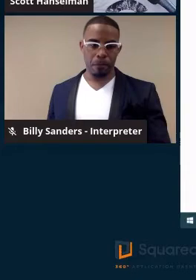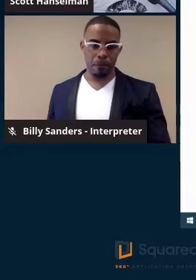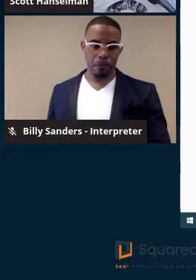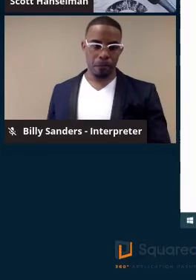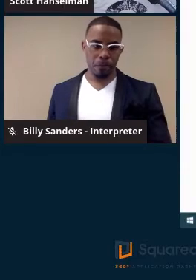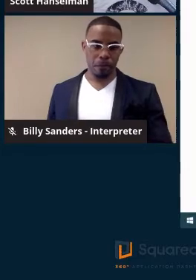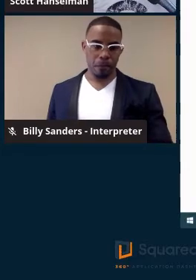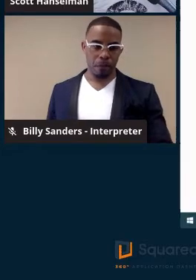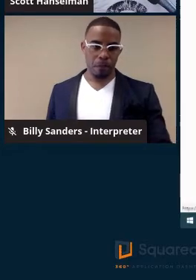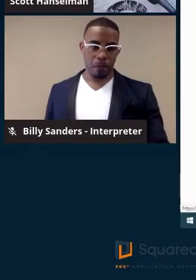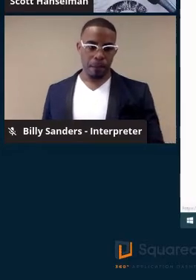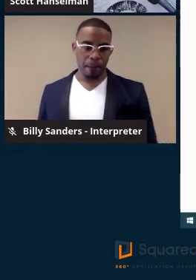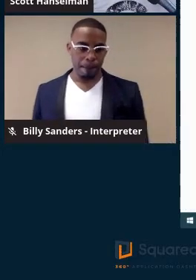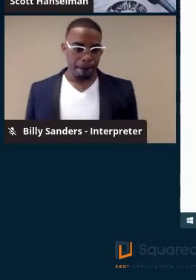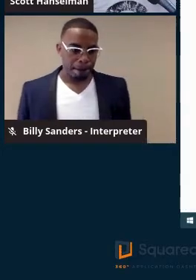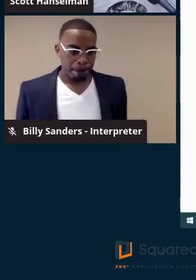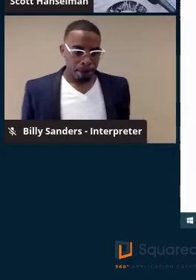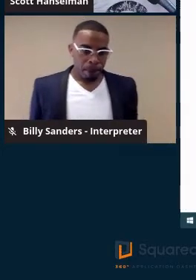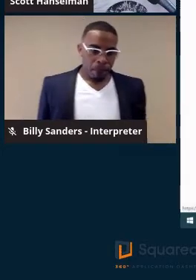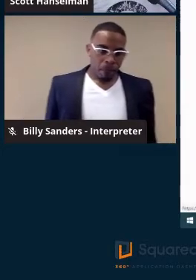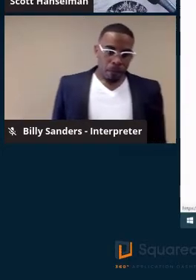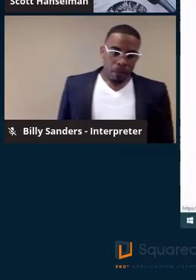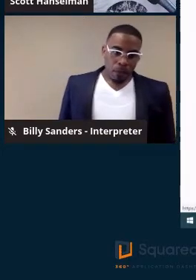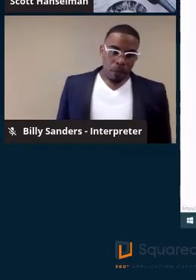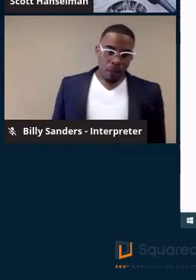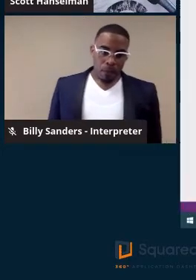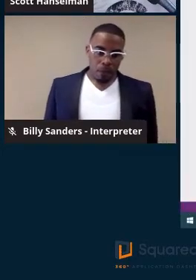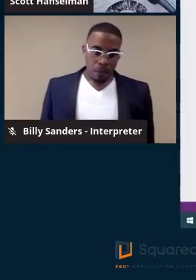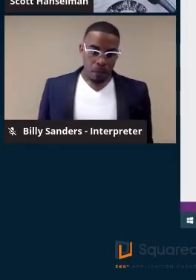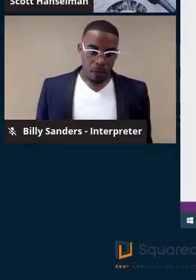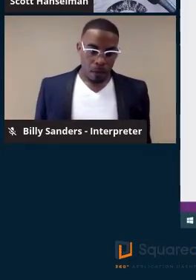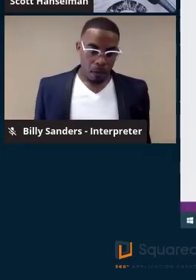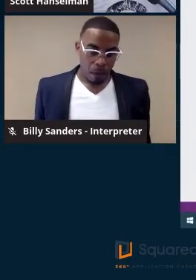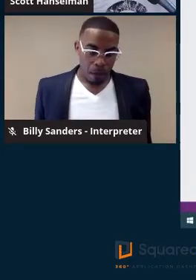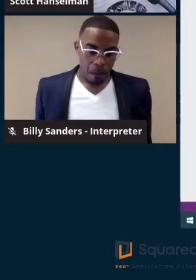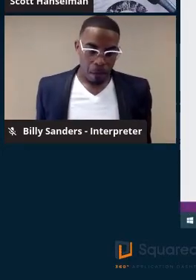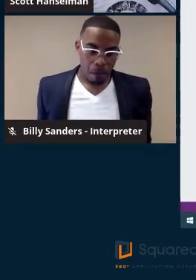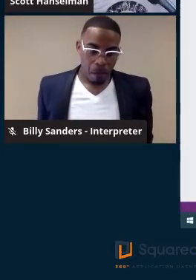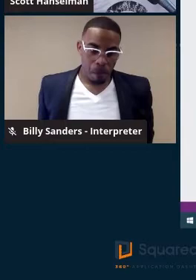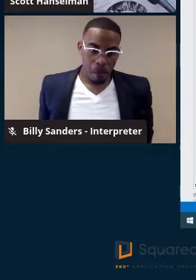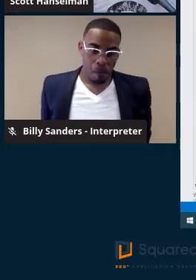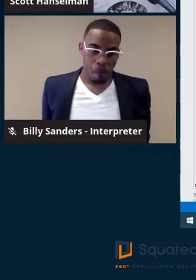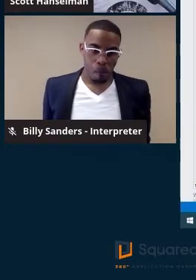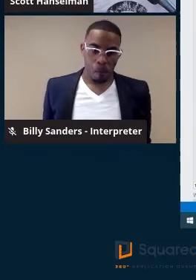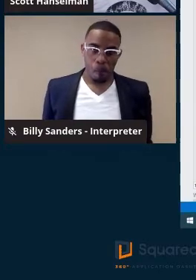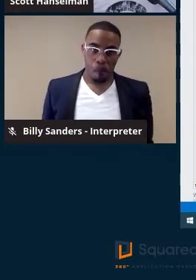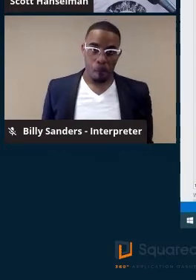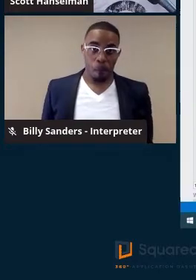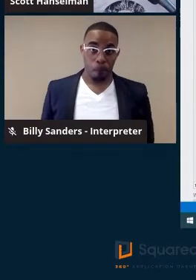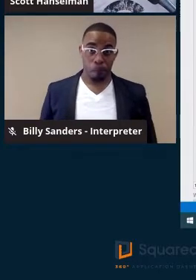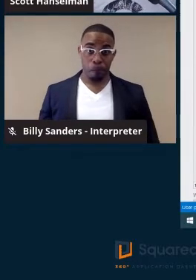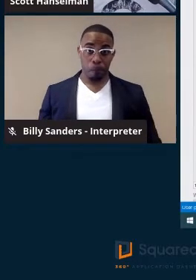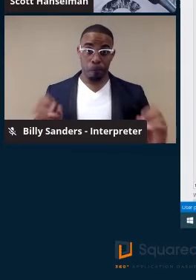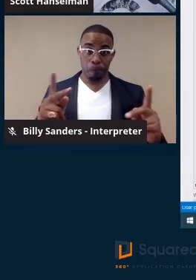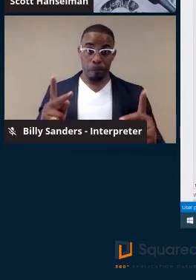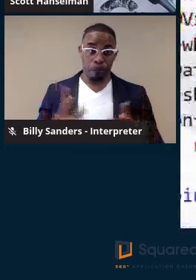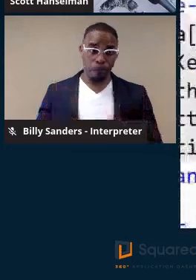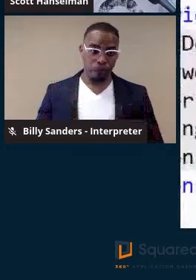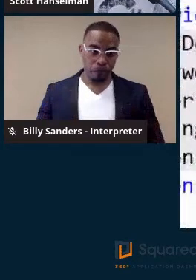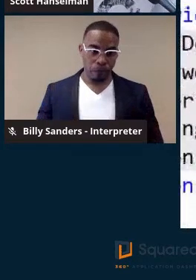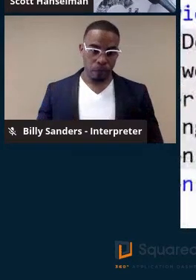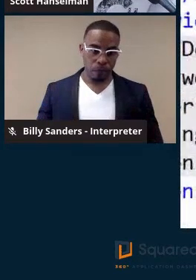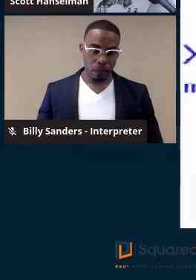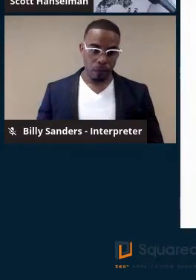My computer is working hard. Here we go. Okay.